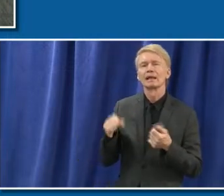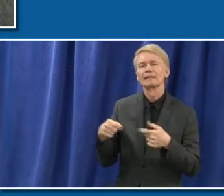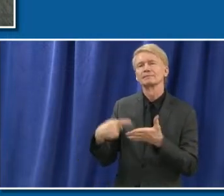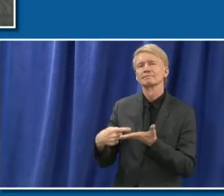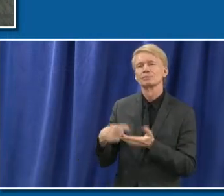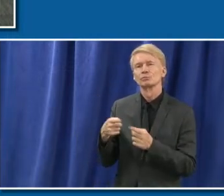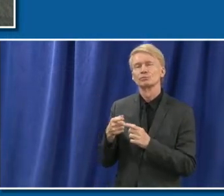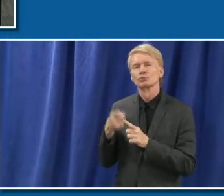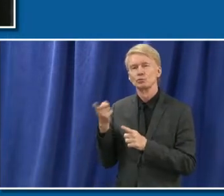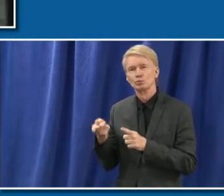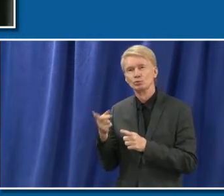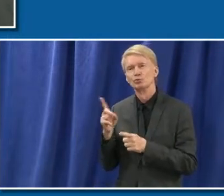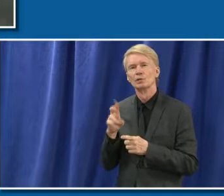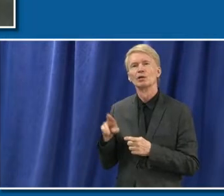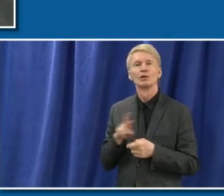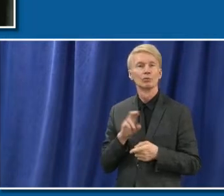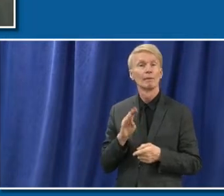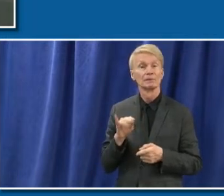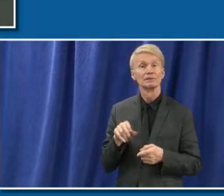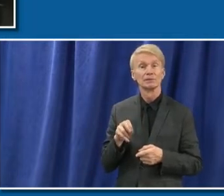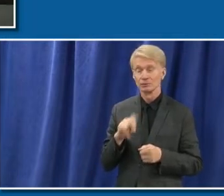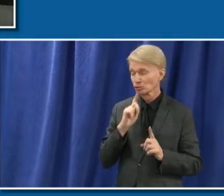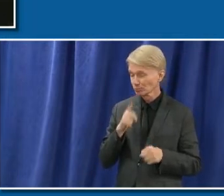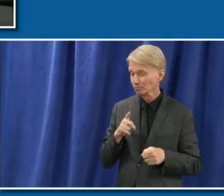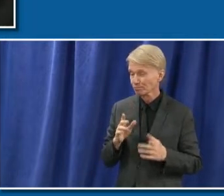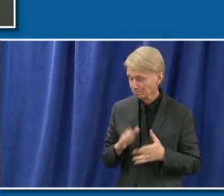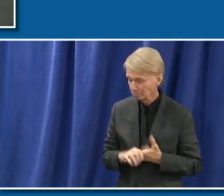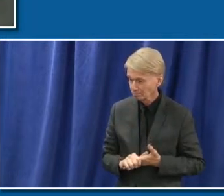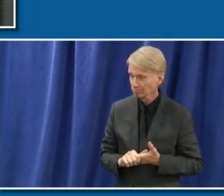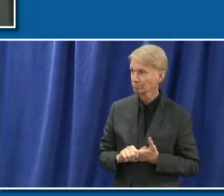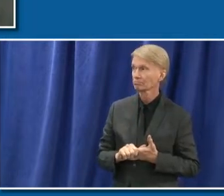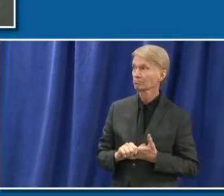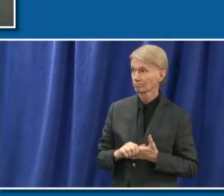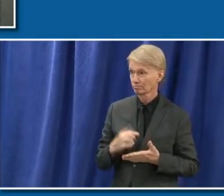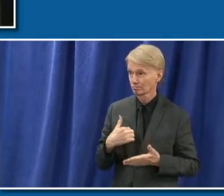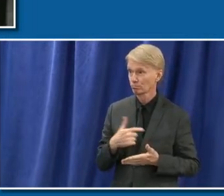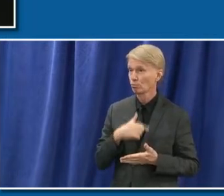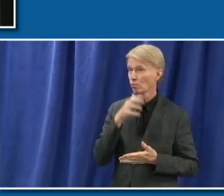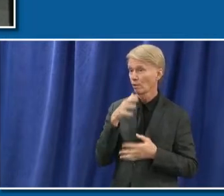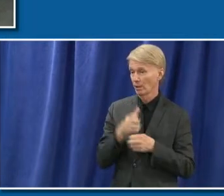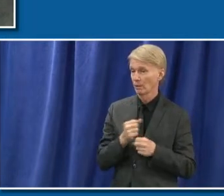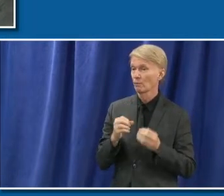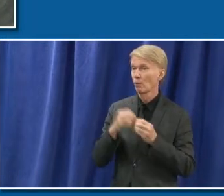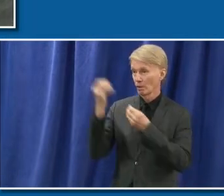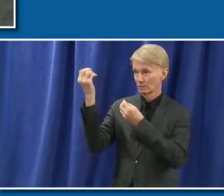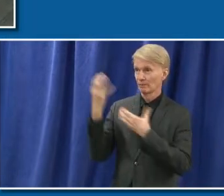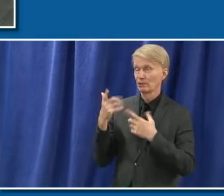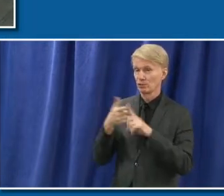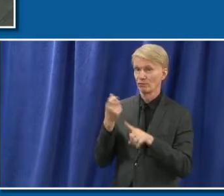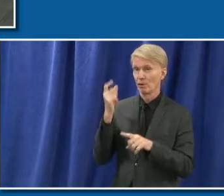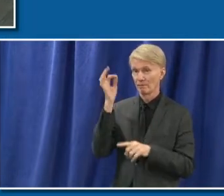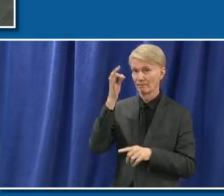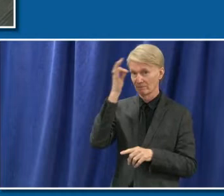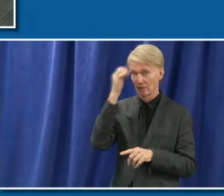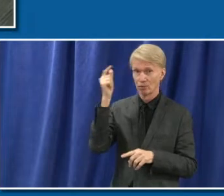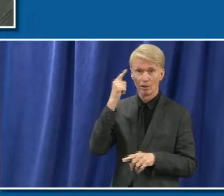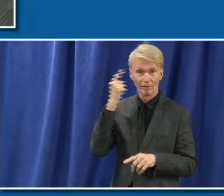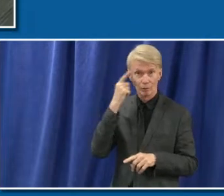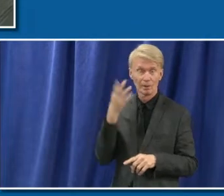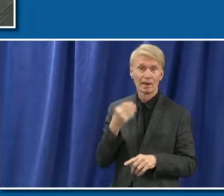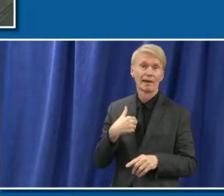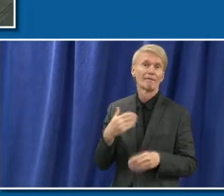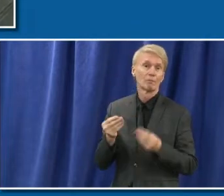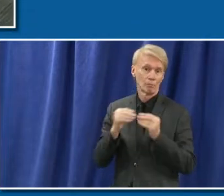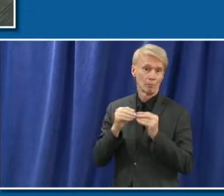Dr. Robinson, and then come to you? Yeah, sure. So we will get more guidance from the federal government, and actually we anticipate getting